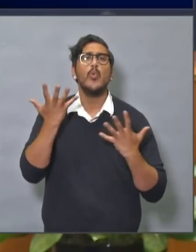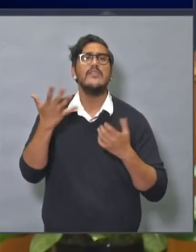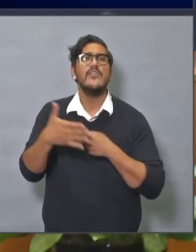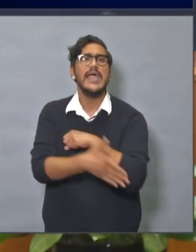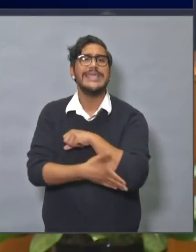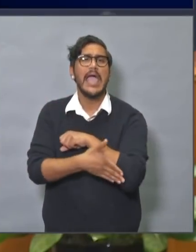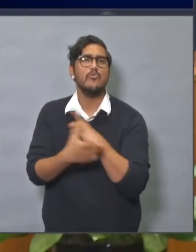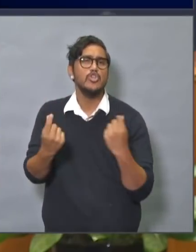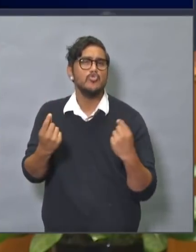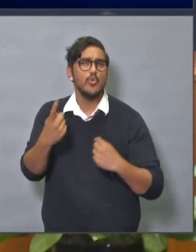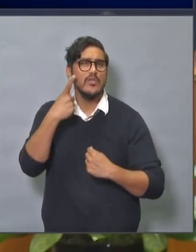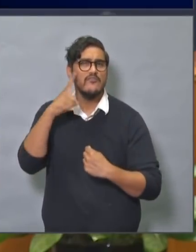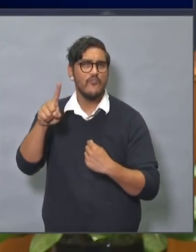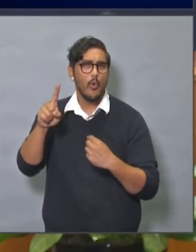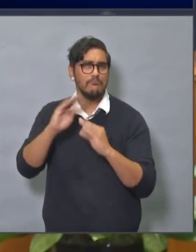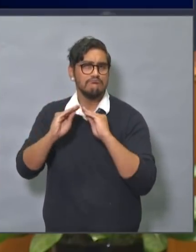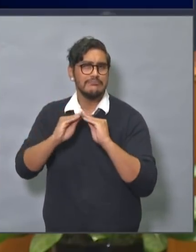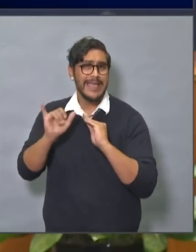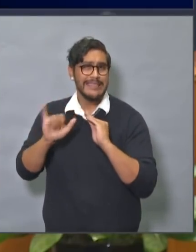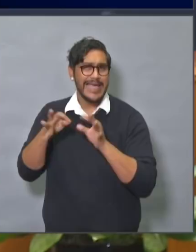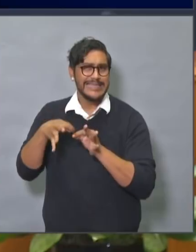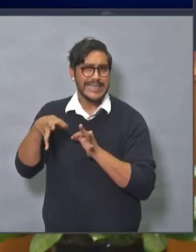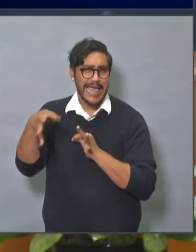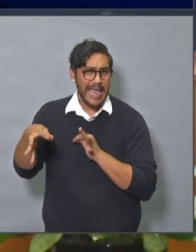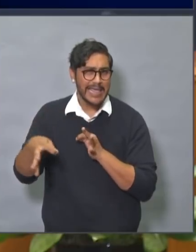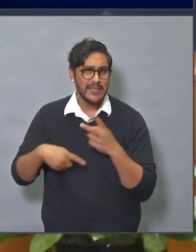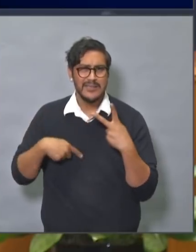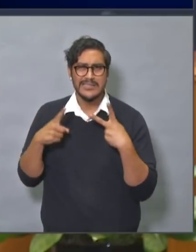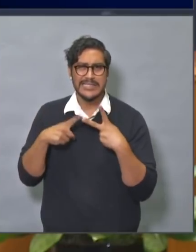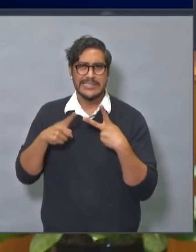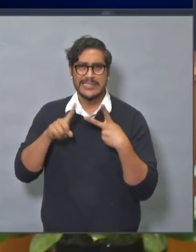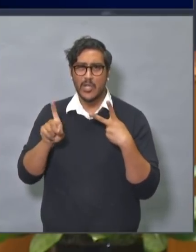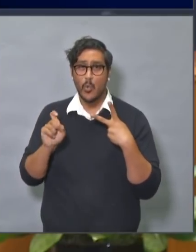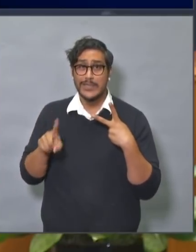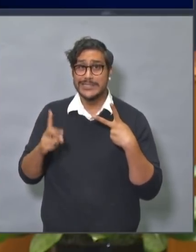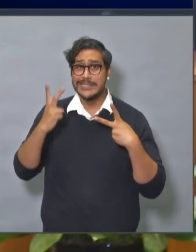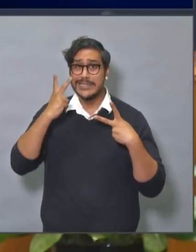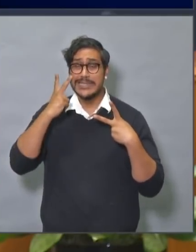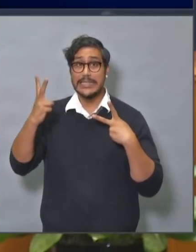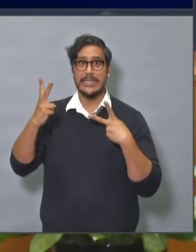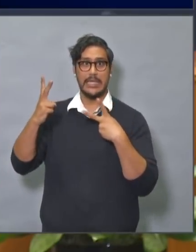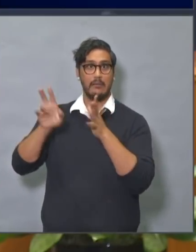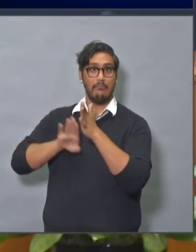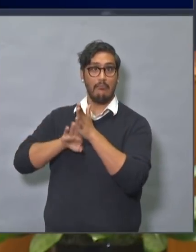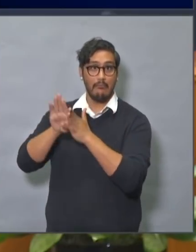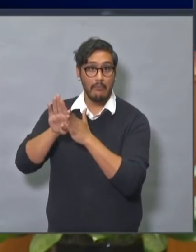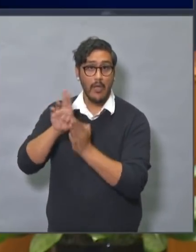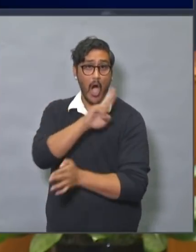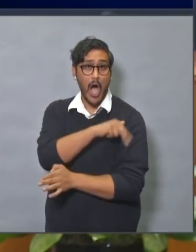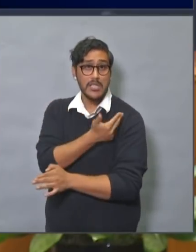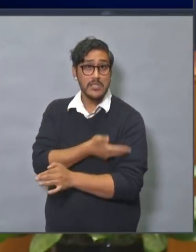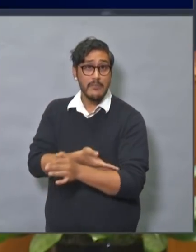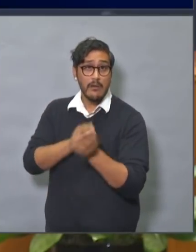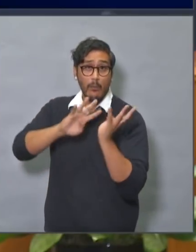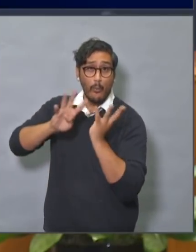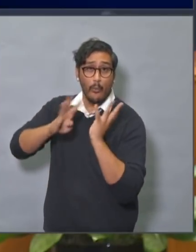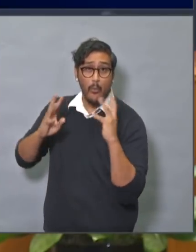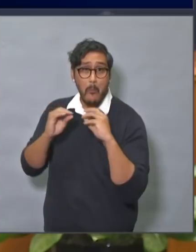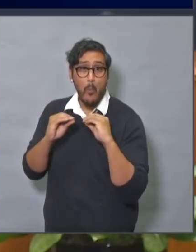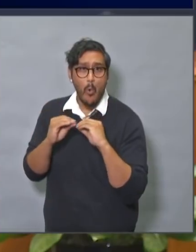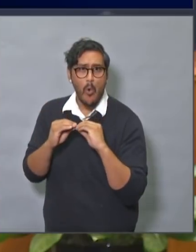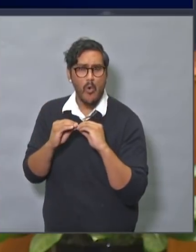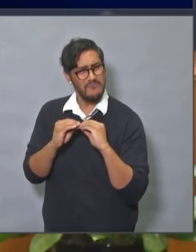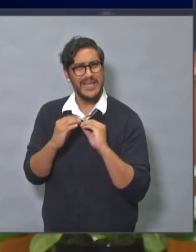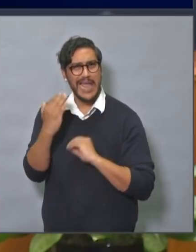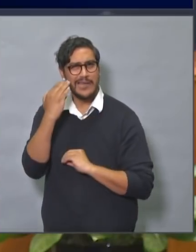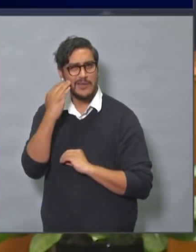address those delays? And then if I could get a second question in, that we're seeing these spikes in hospitalizations and cases, and I know you mentioned that it's